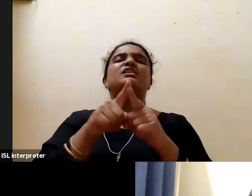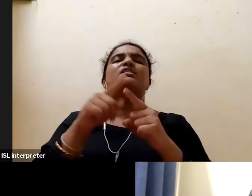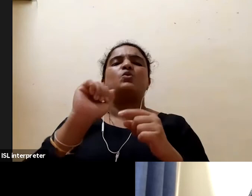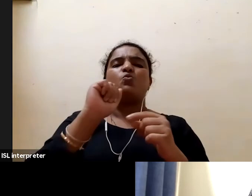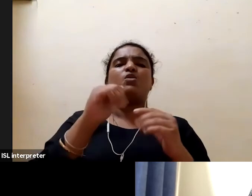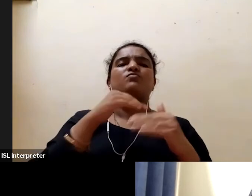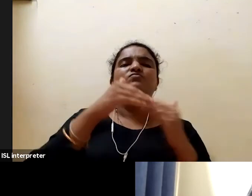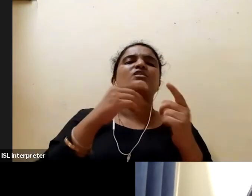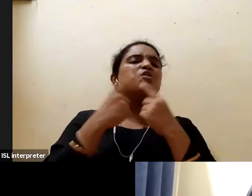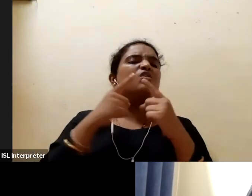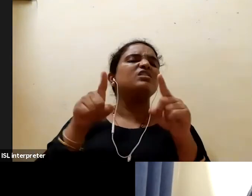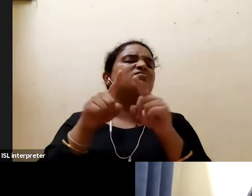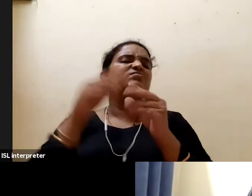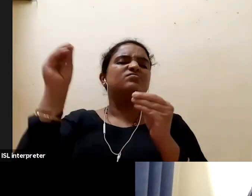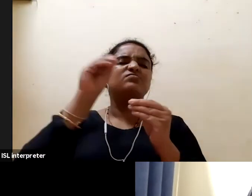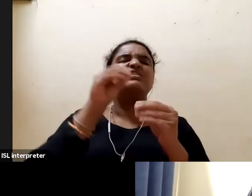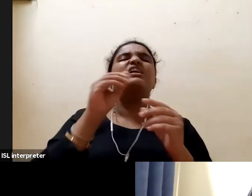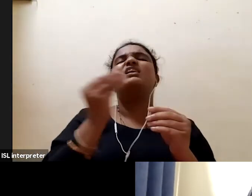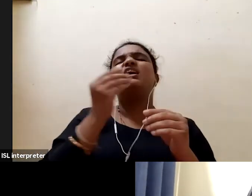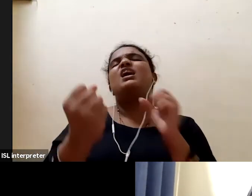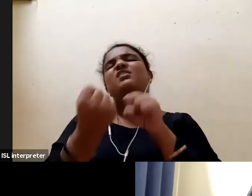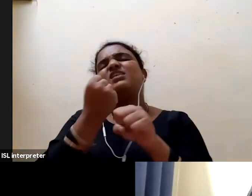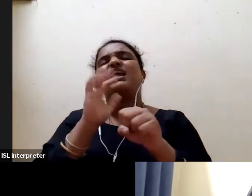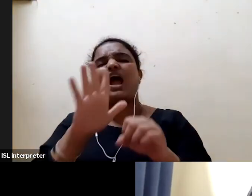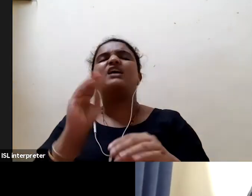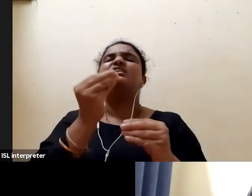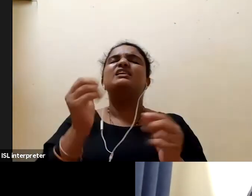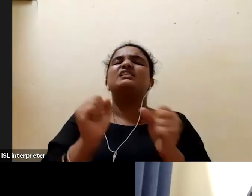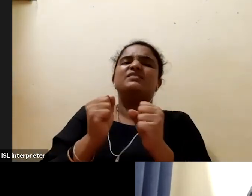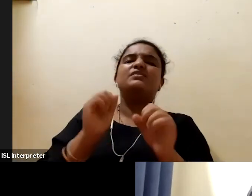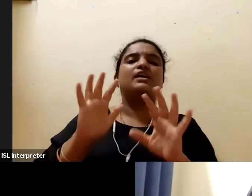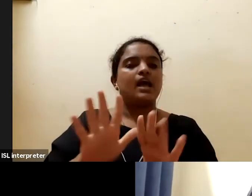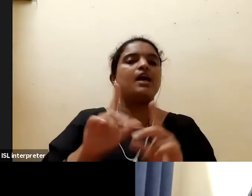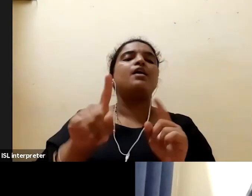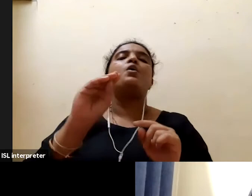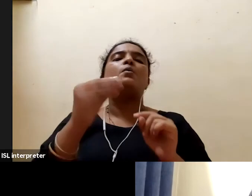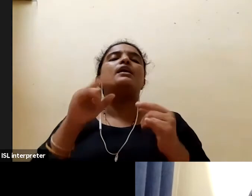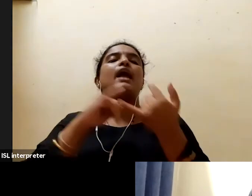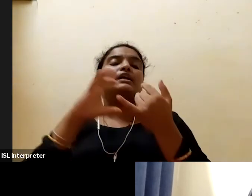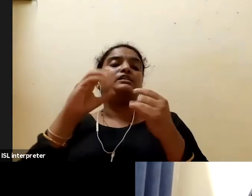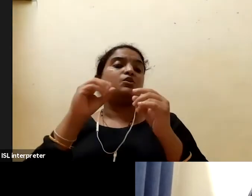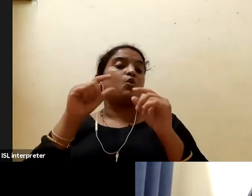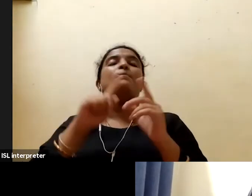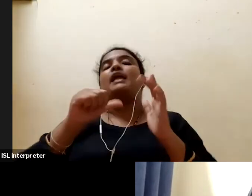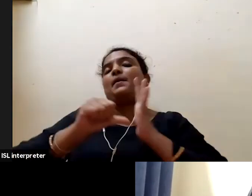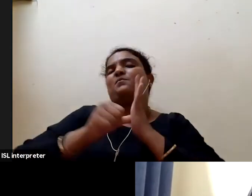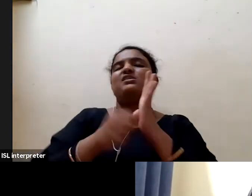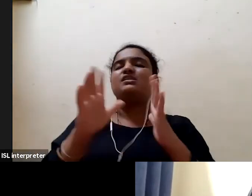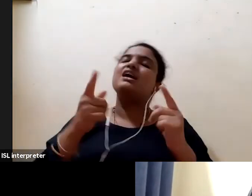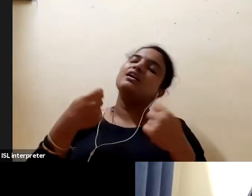I've spoken about. It is tougher to balance all the things that I said with SEO. It's not impossible. You can still do